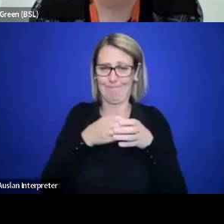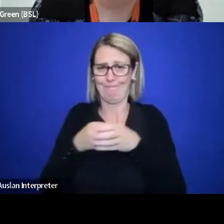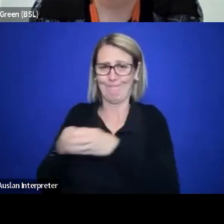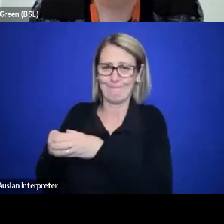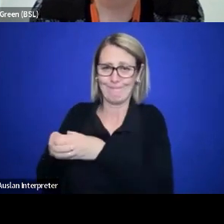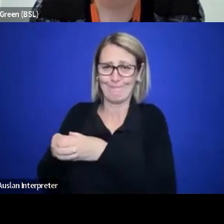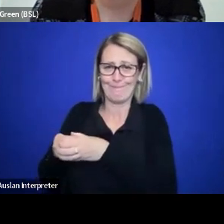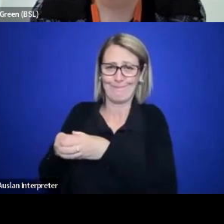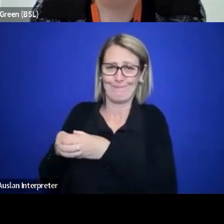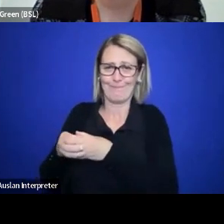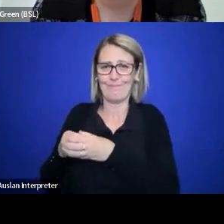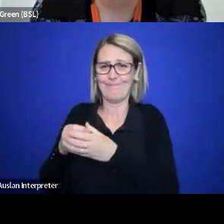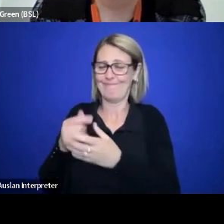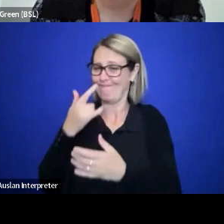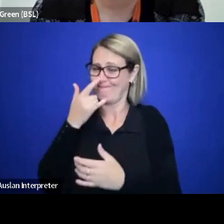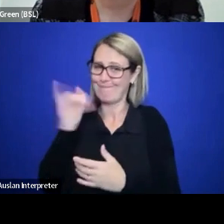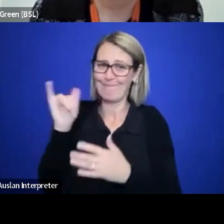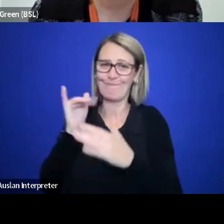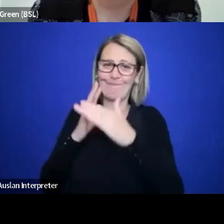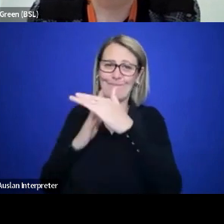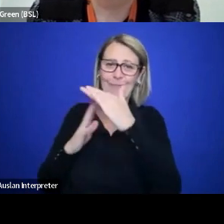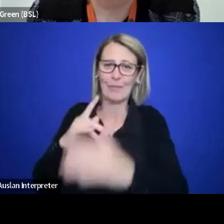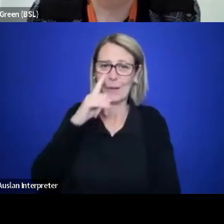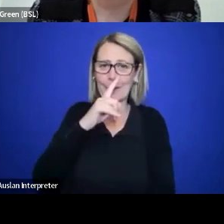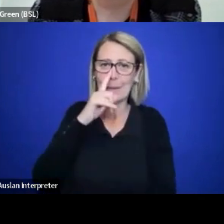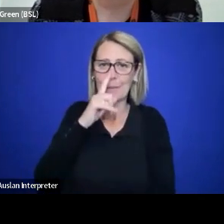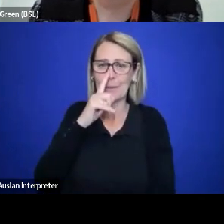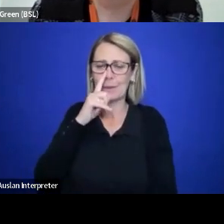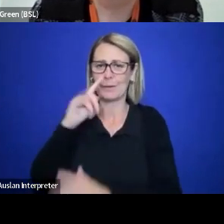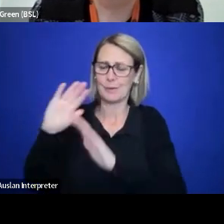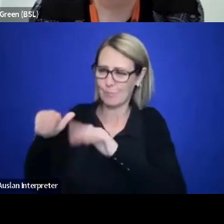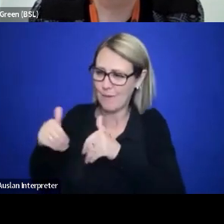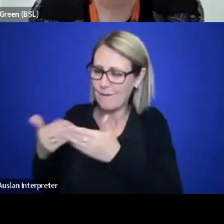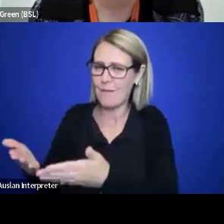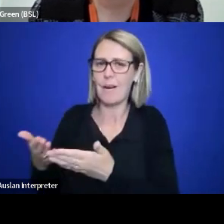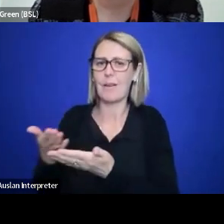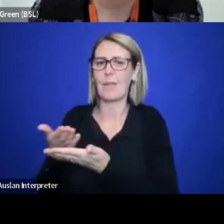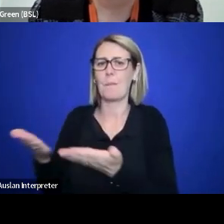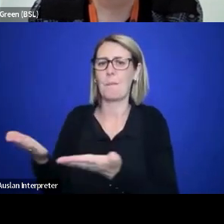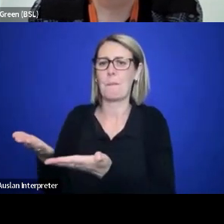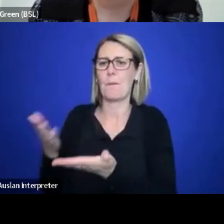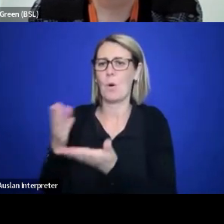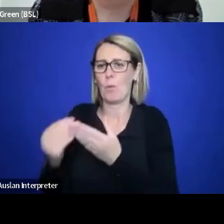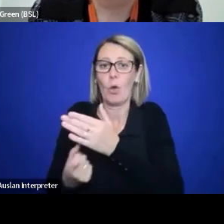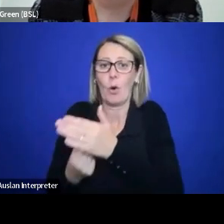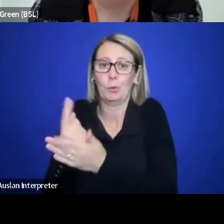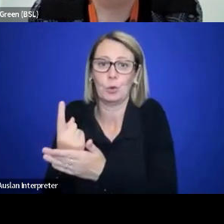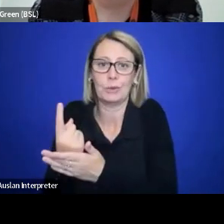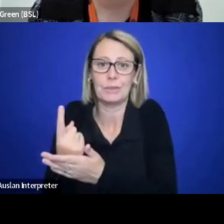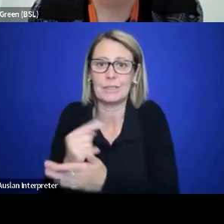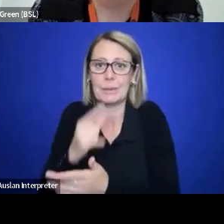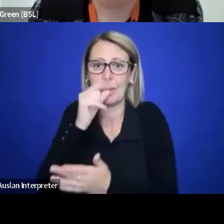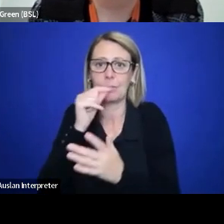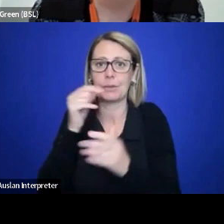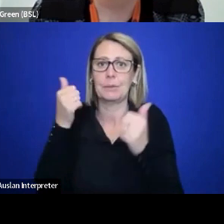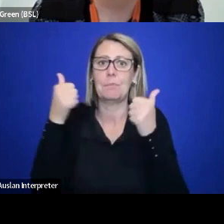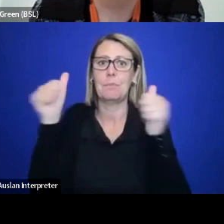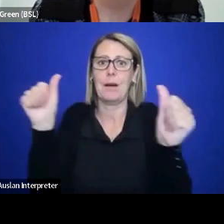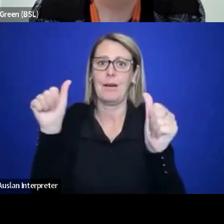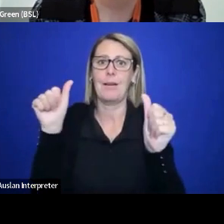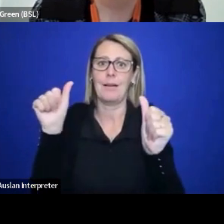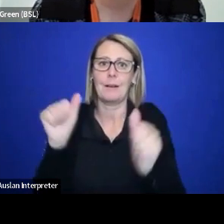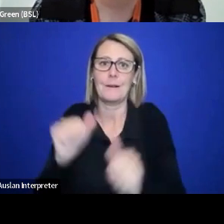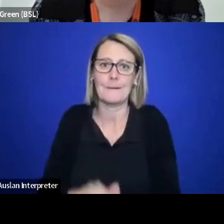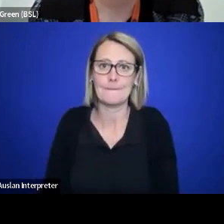vulnerable young refugee people and provide them with the opportunities for them to actually capitalise, as I